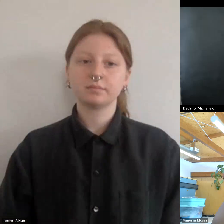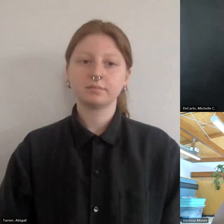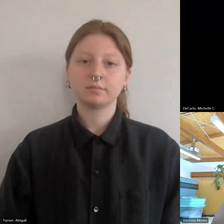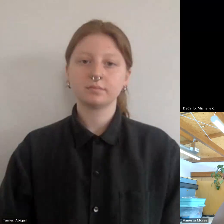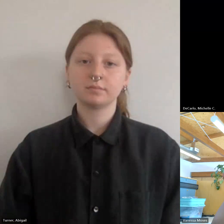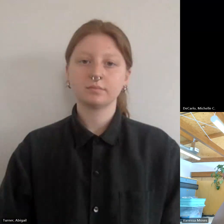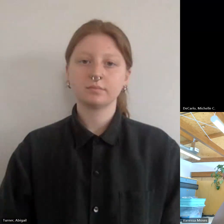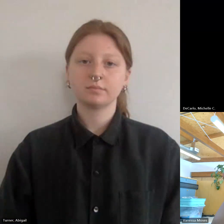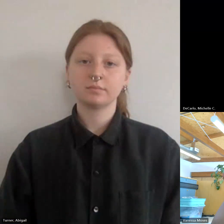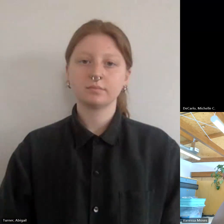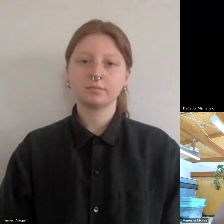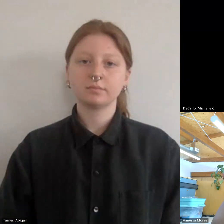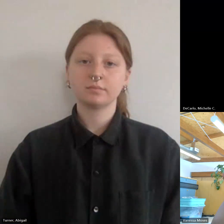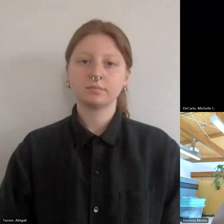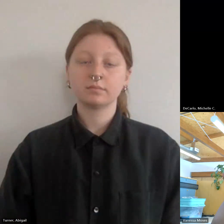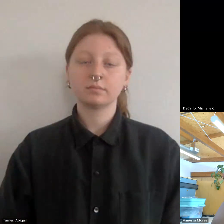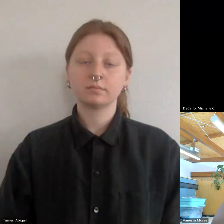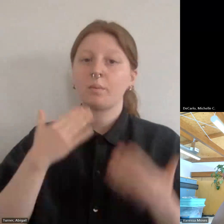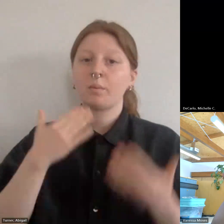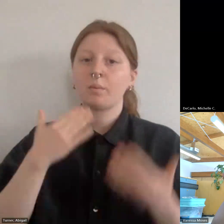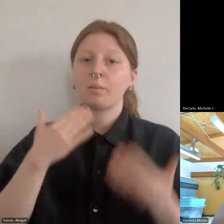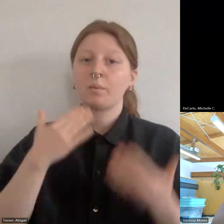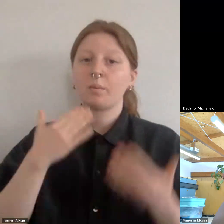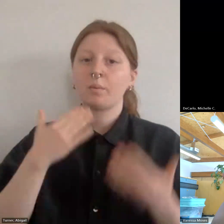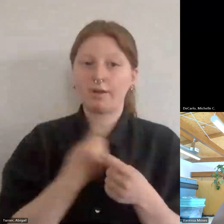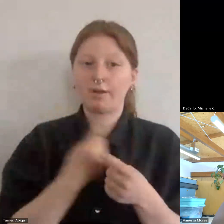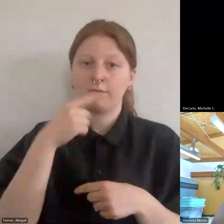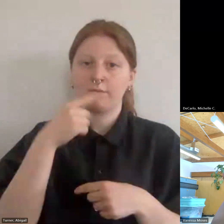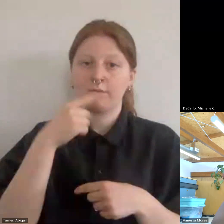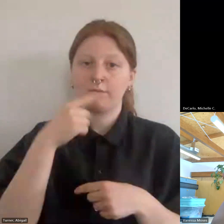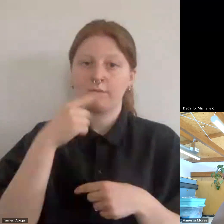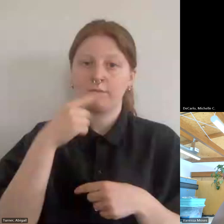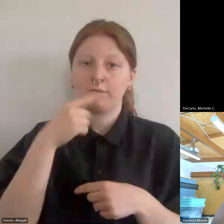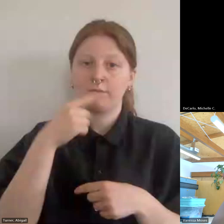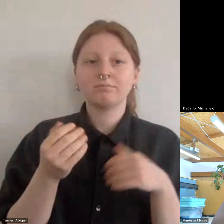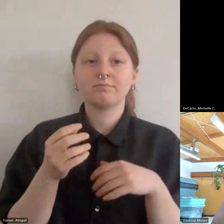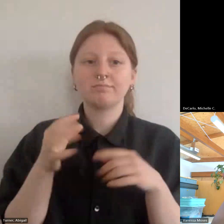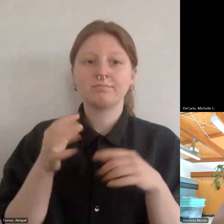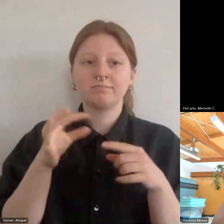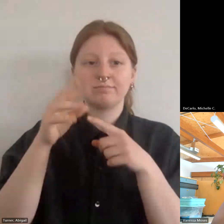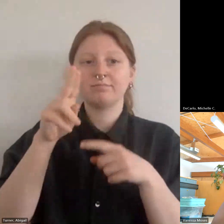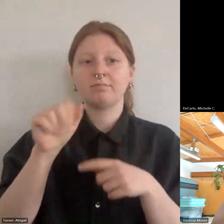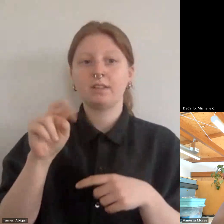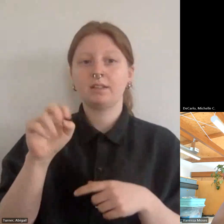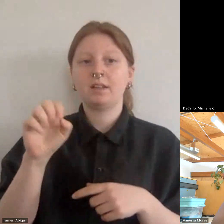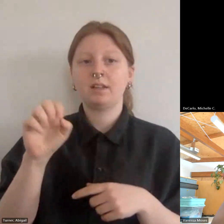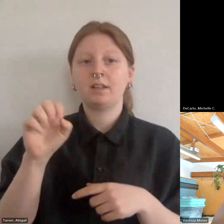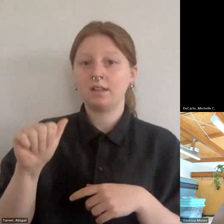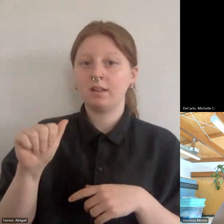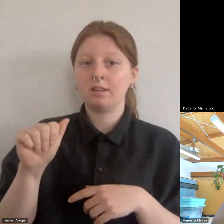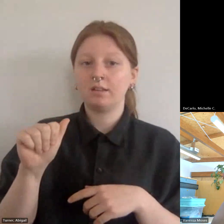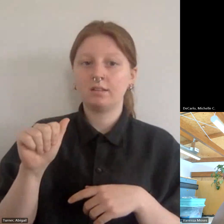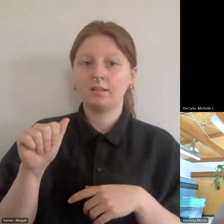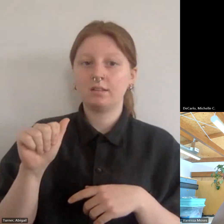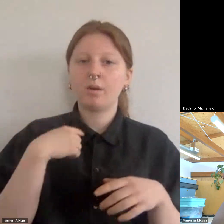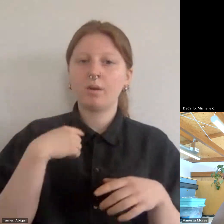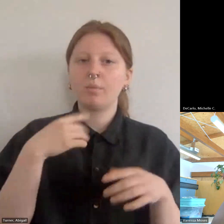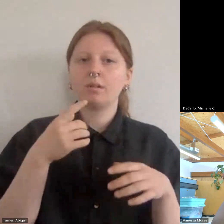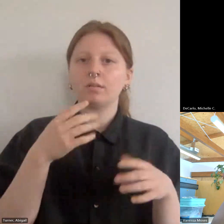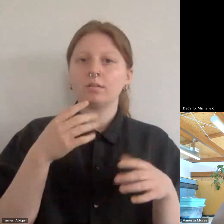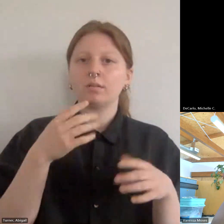I wanted to thank everyone for coming, especially Vanessa, but also I want to reiterate that there's I'm